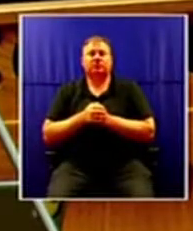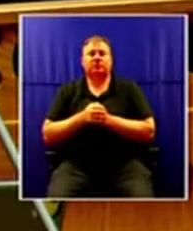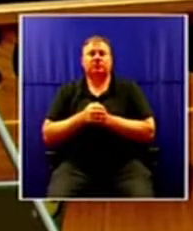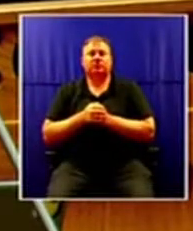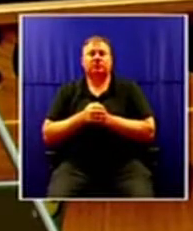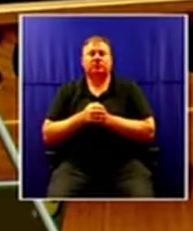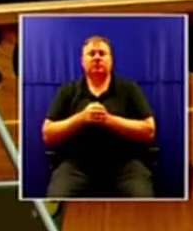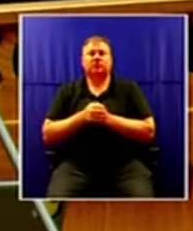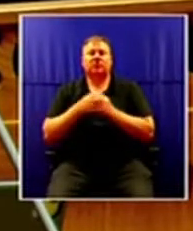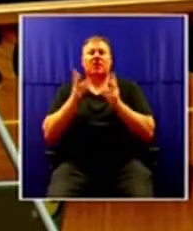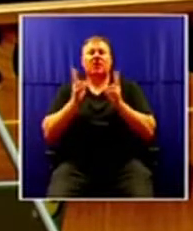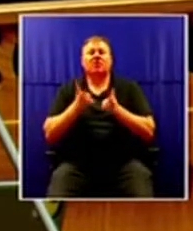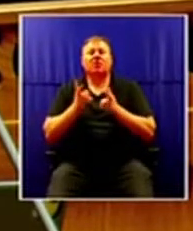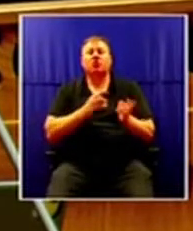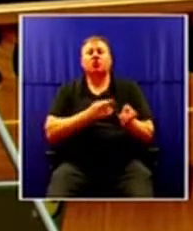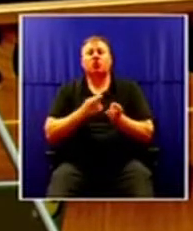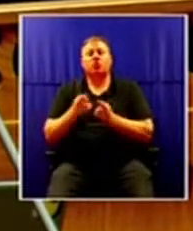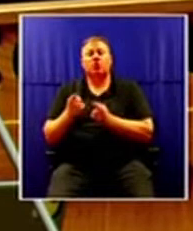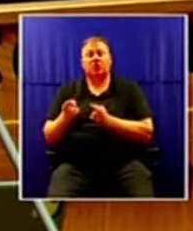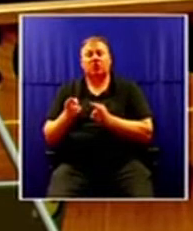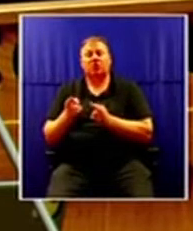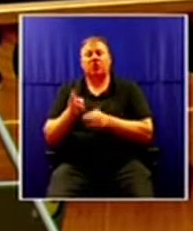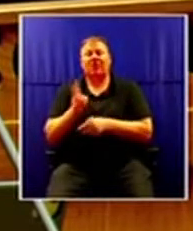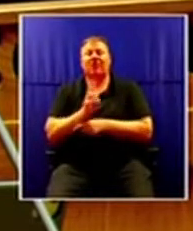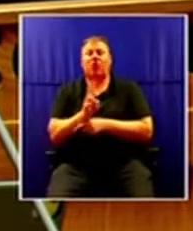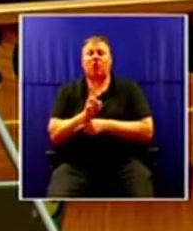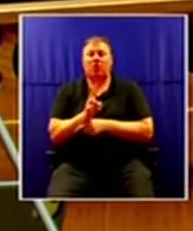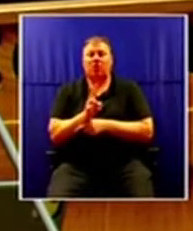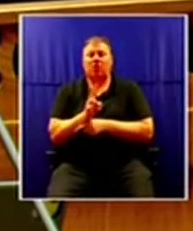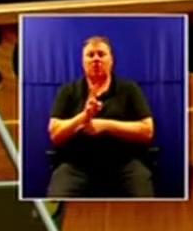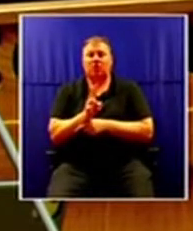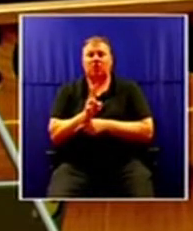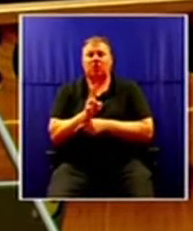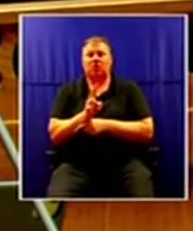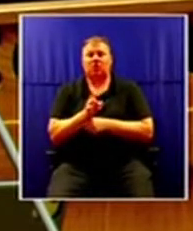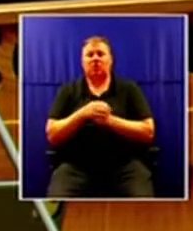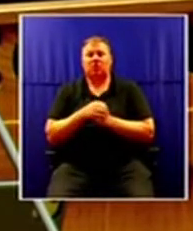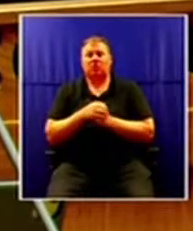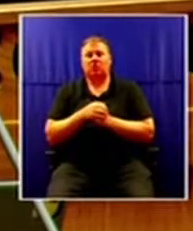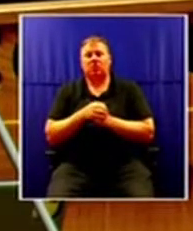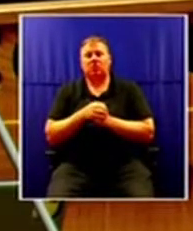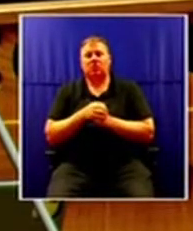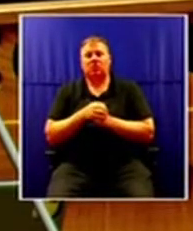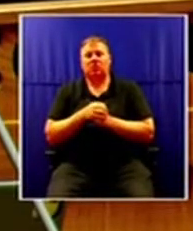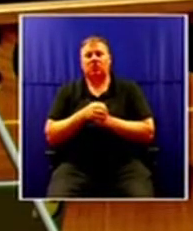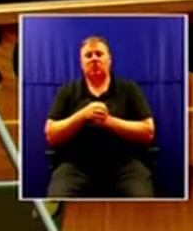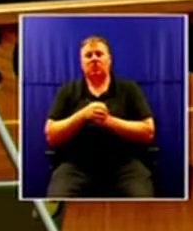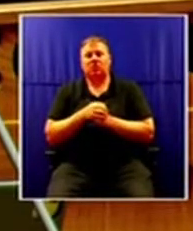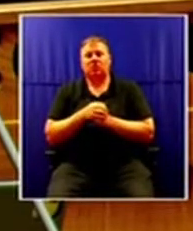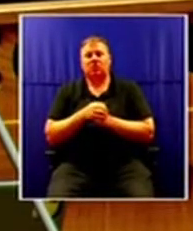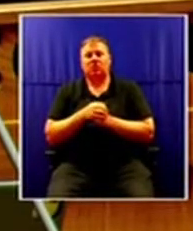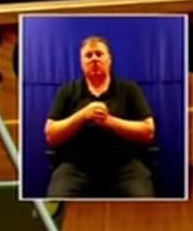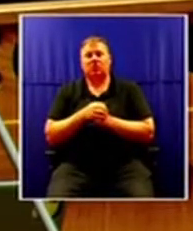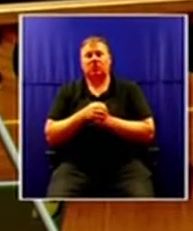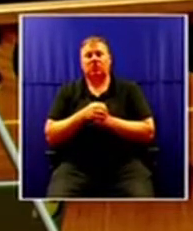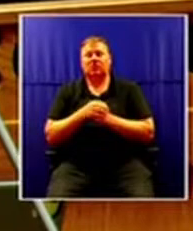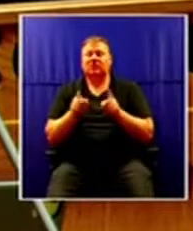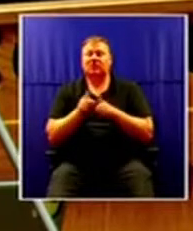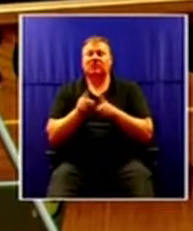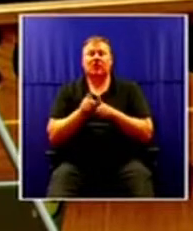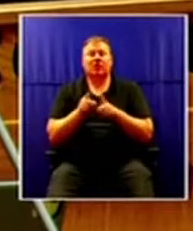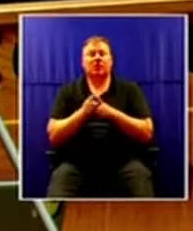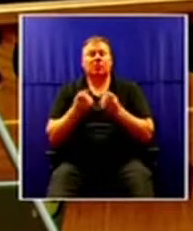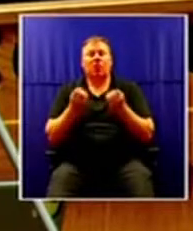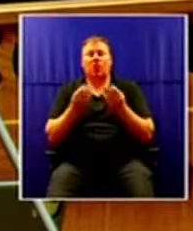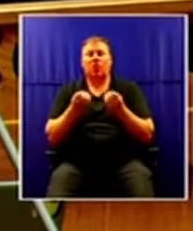resources as we build a new economy are also the most plentiful,